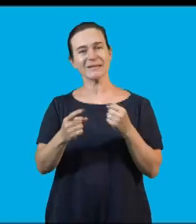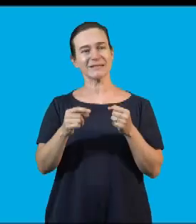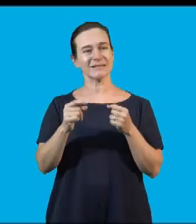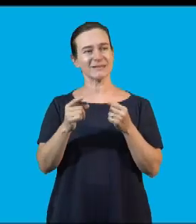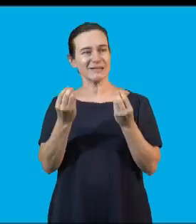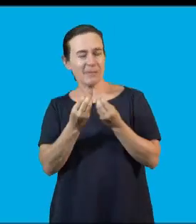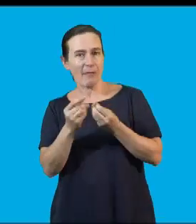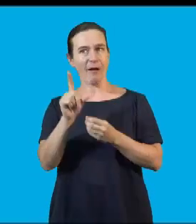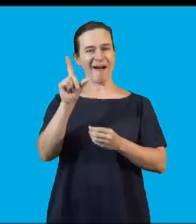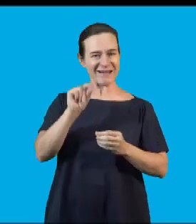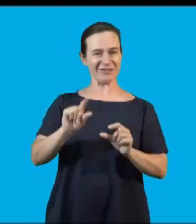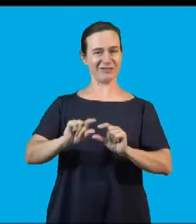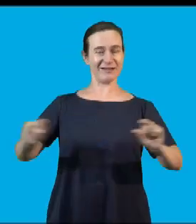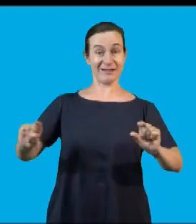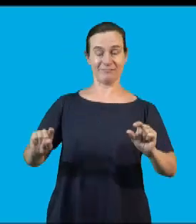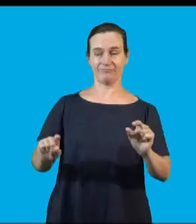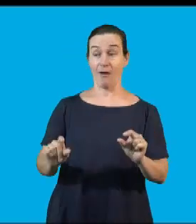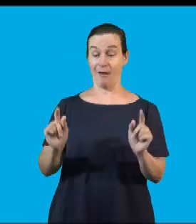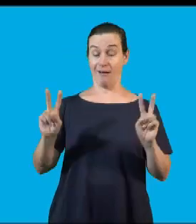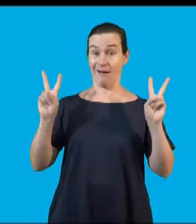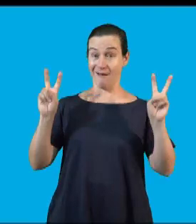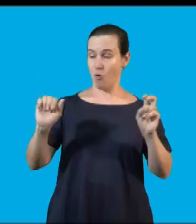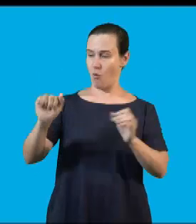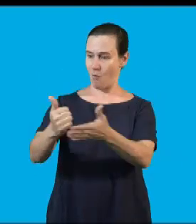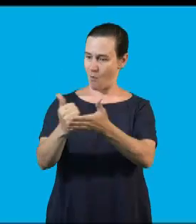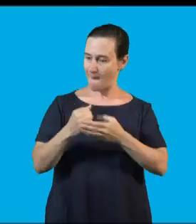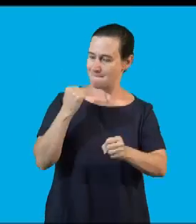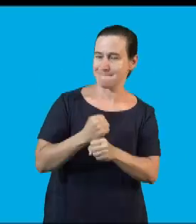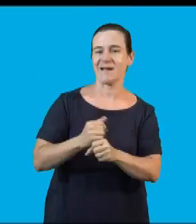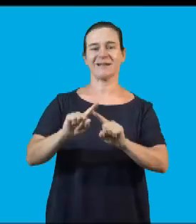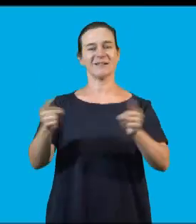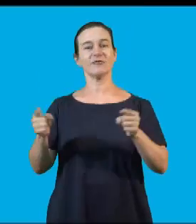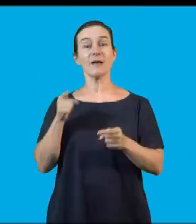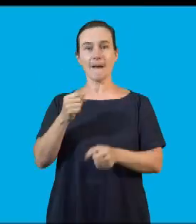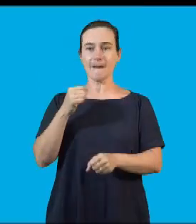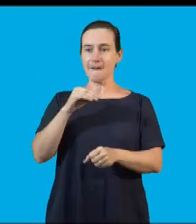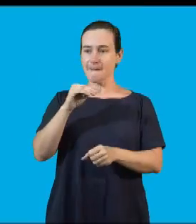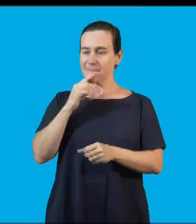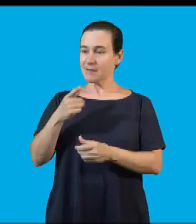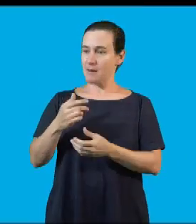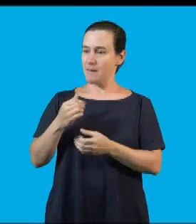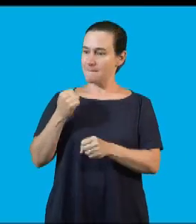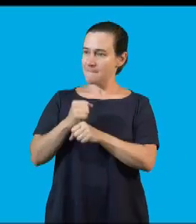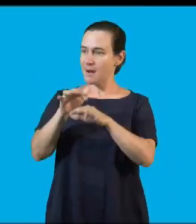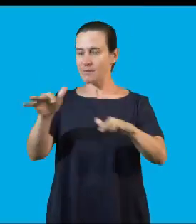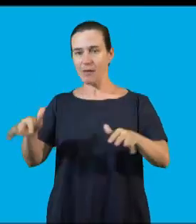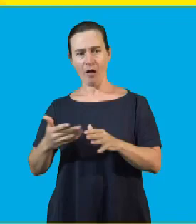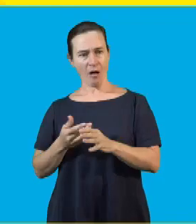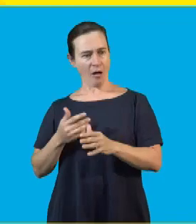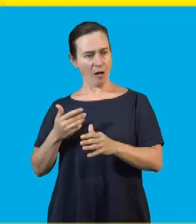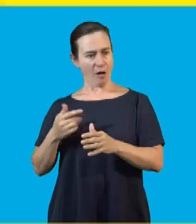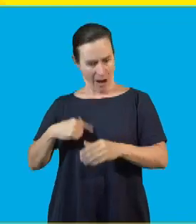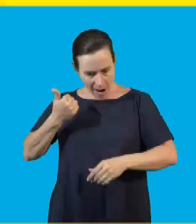another catchy tagline: "Your help makes a difference." This will encourage and motivate the community